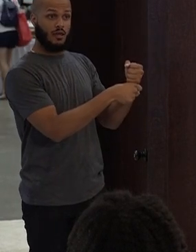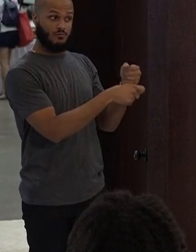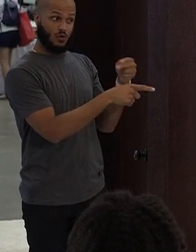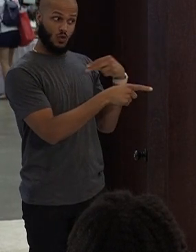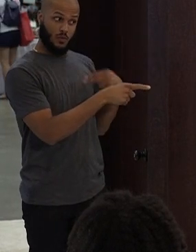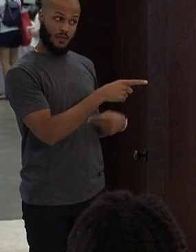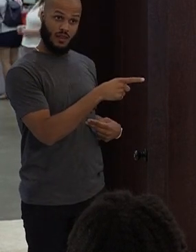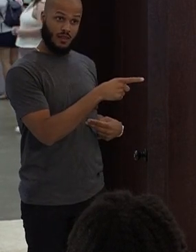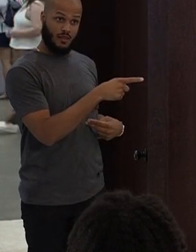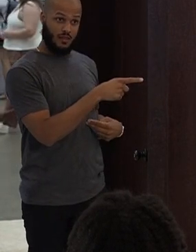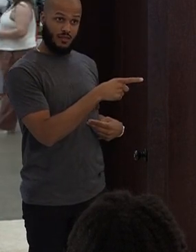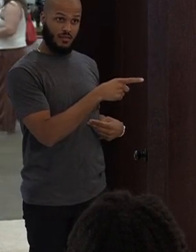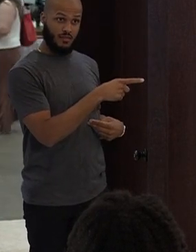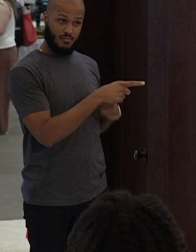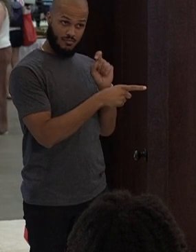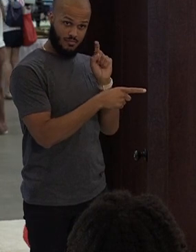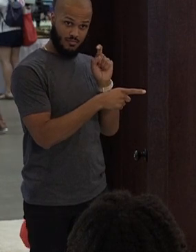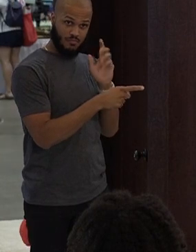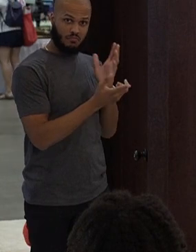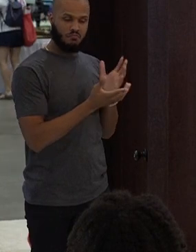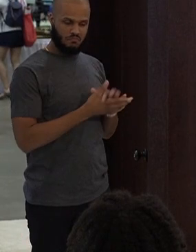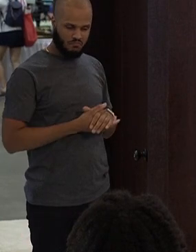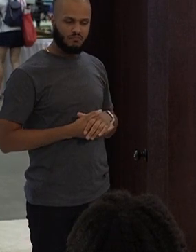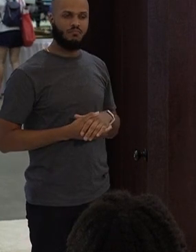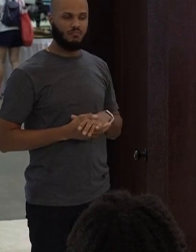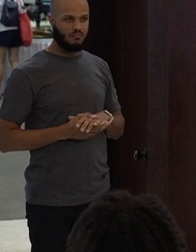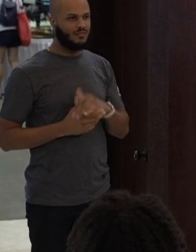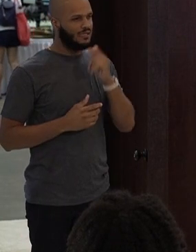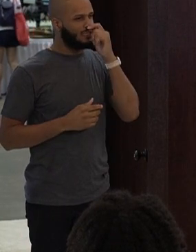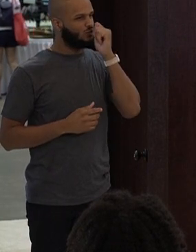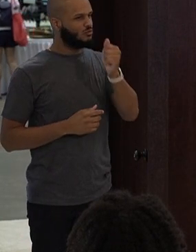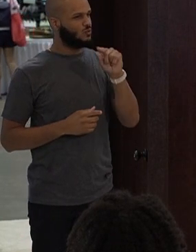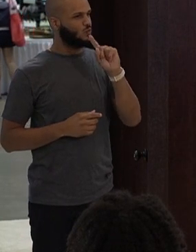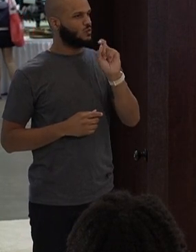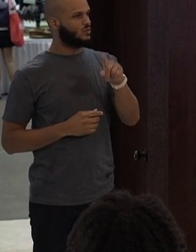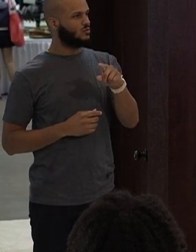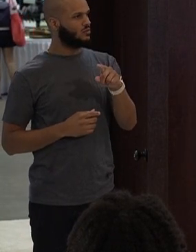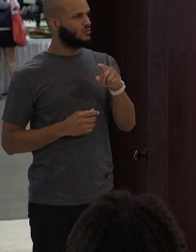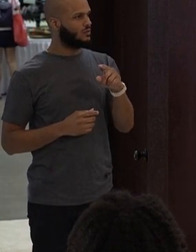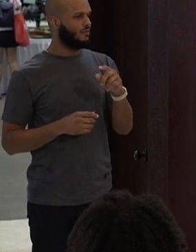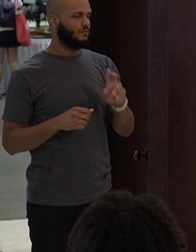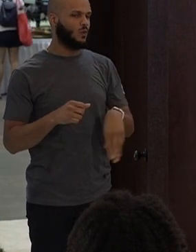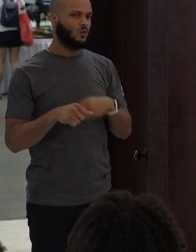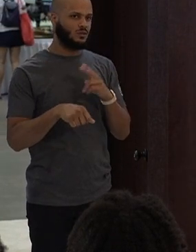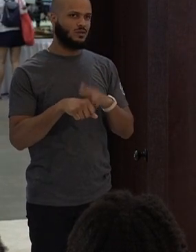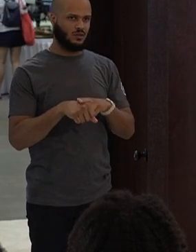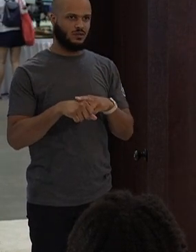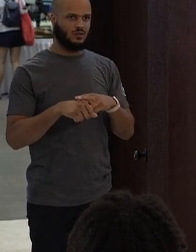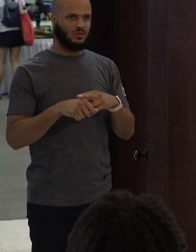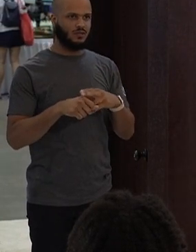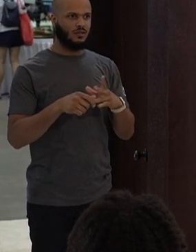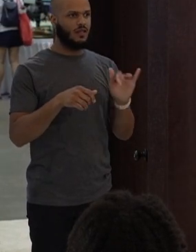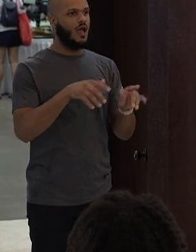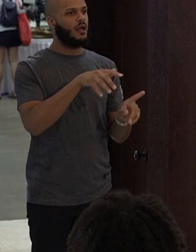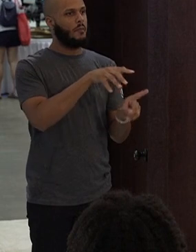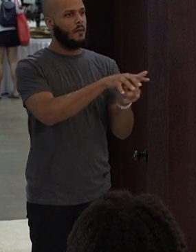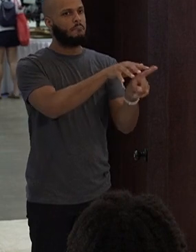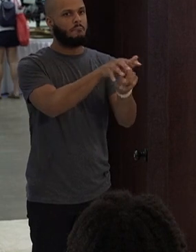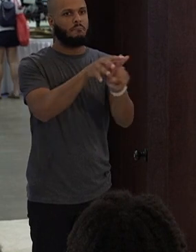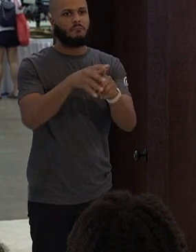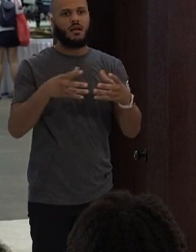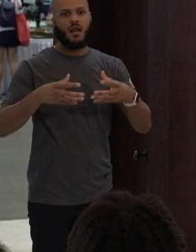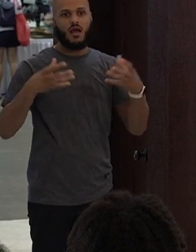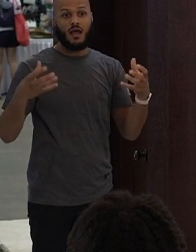being? So this is a really interesting question, and of course it's coming up a lot these days